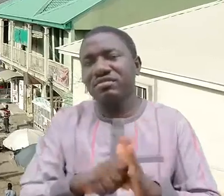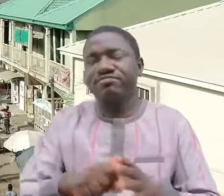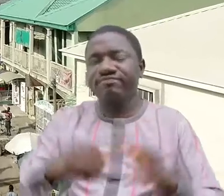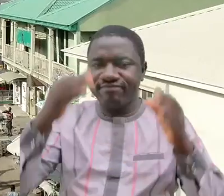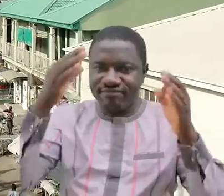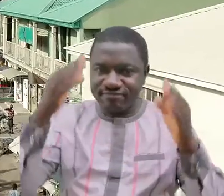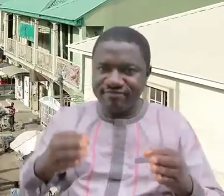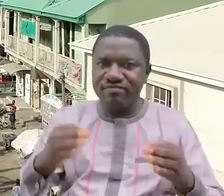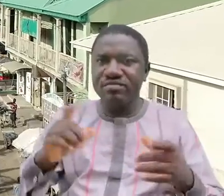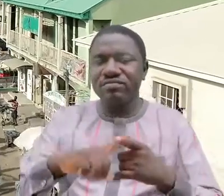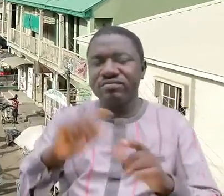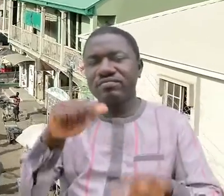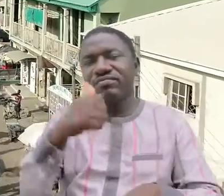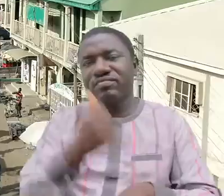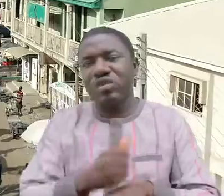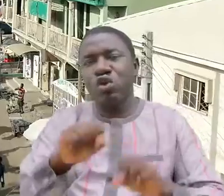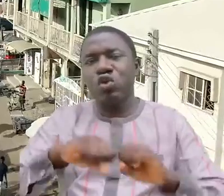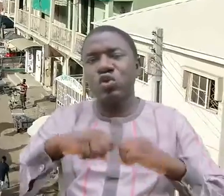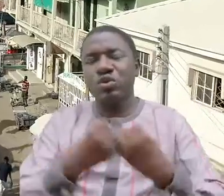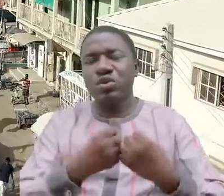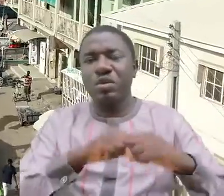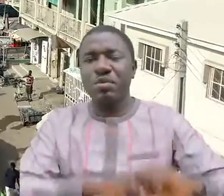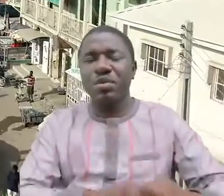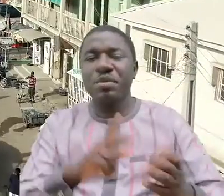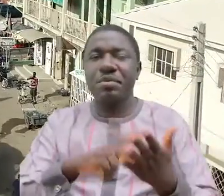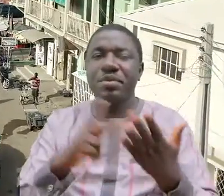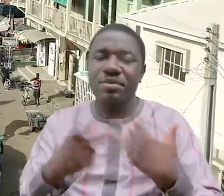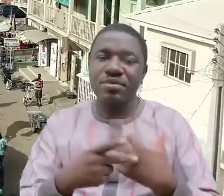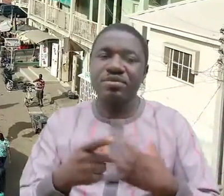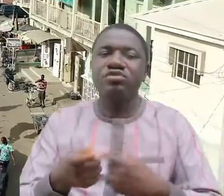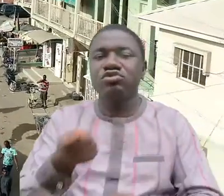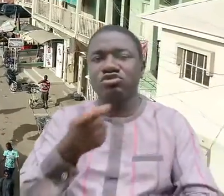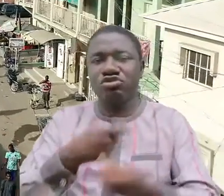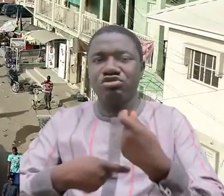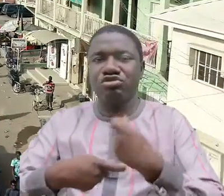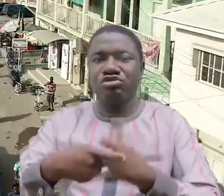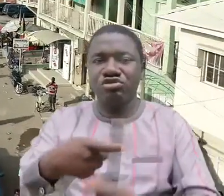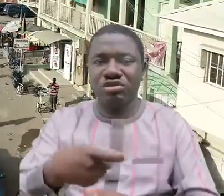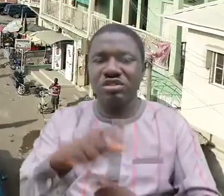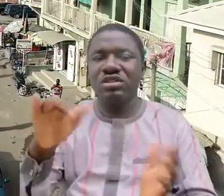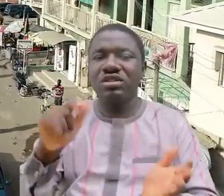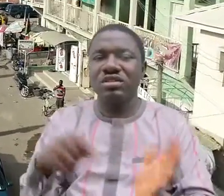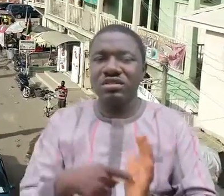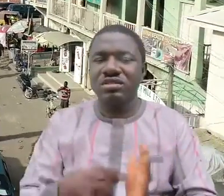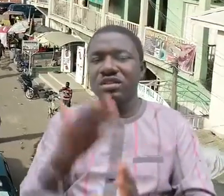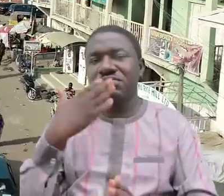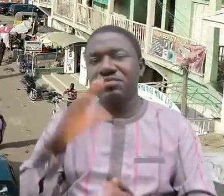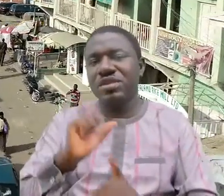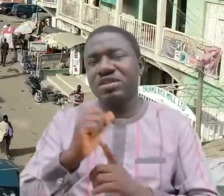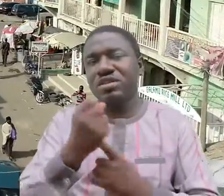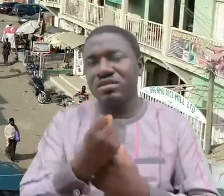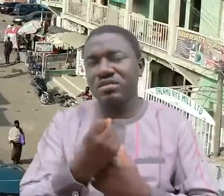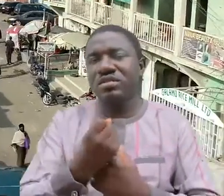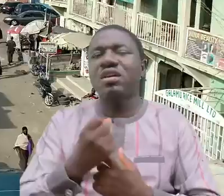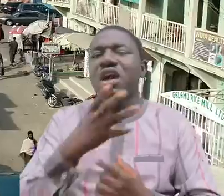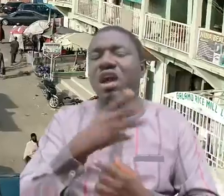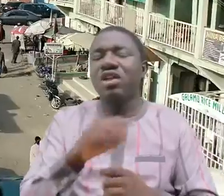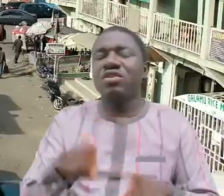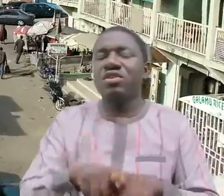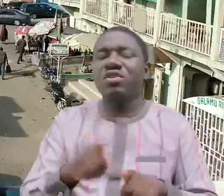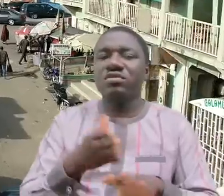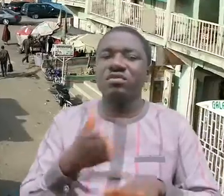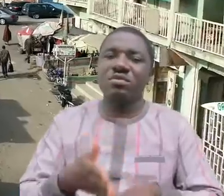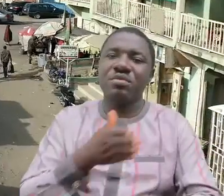take actions and institute social protection programs to reverse the ugly trend of individual and